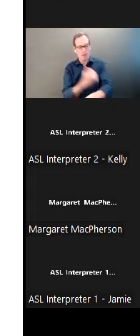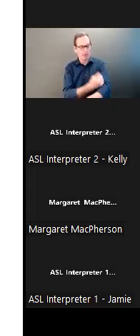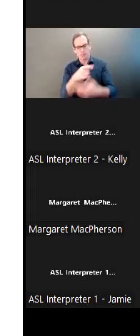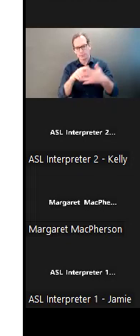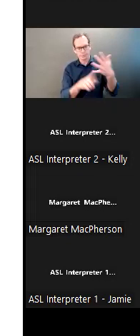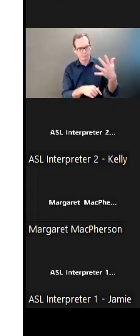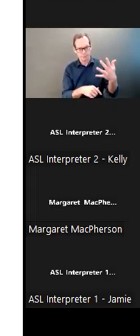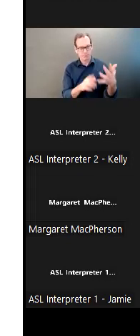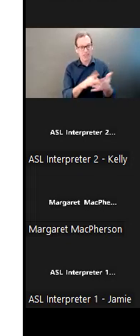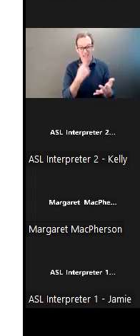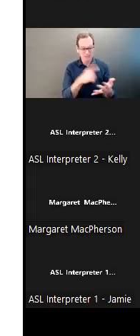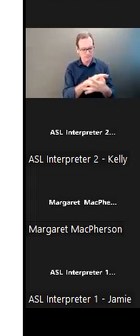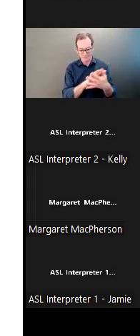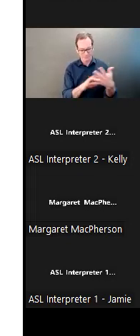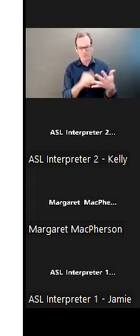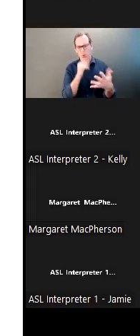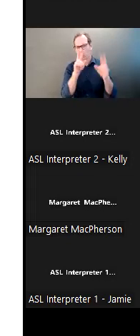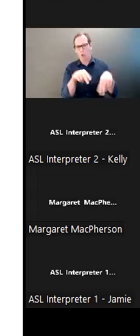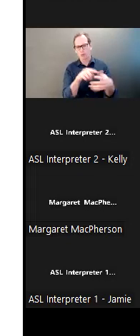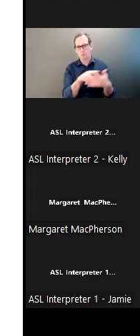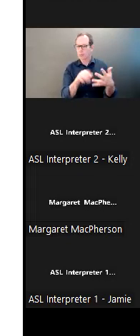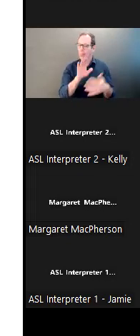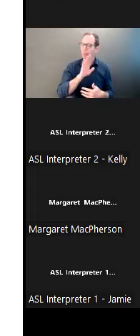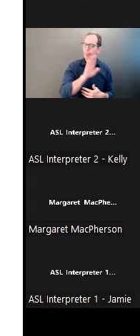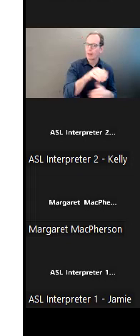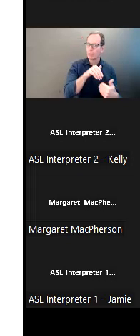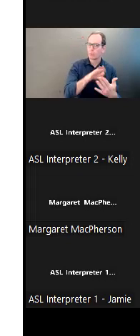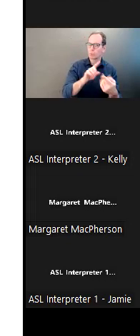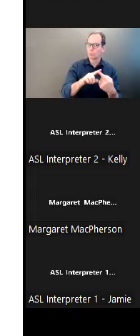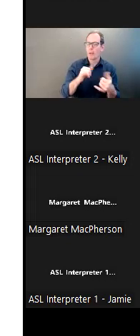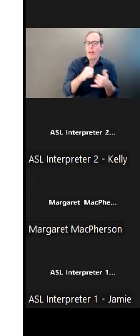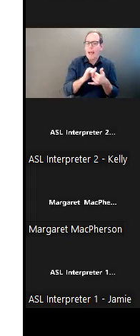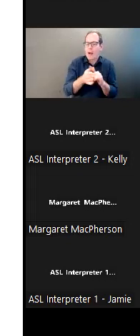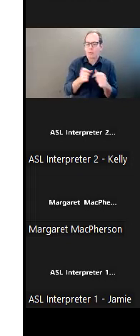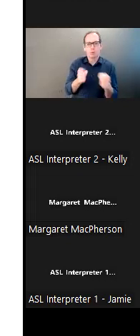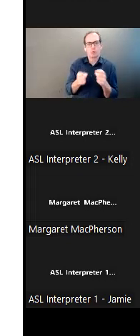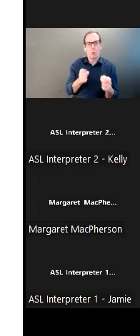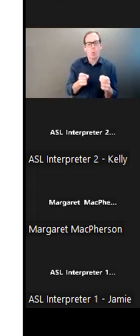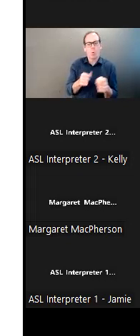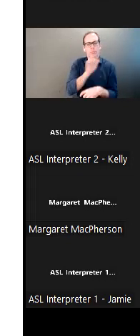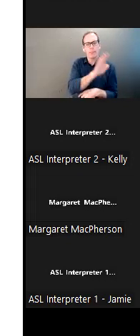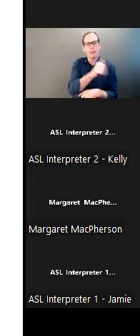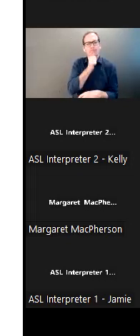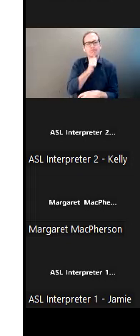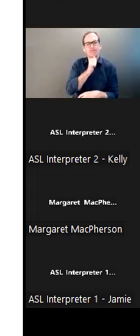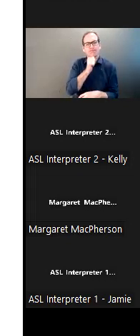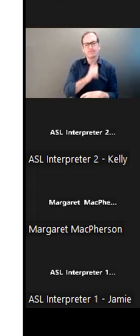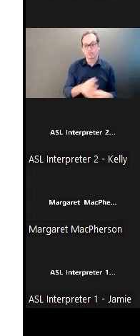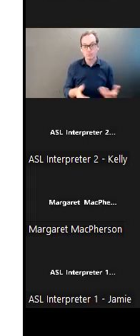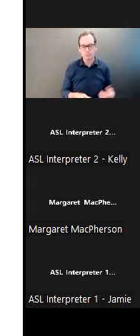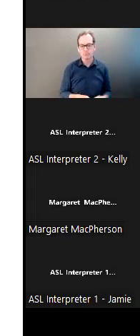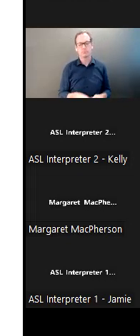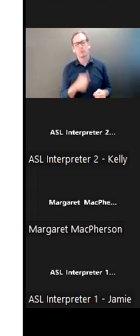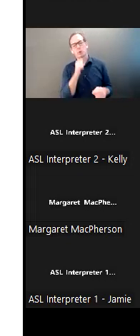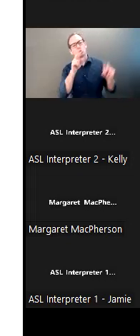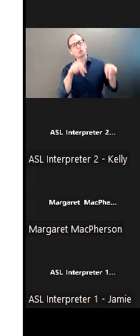when trauma responses are active. And again, irritability, anger, and so on, and trying to find ways to acknowledge